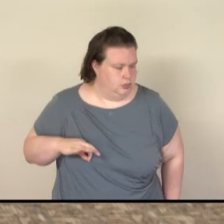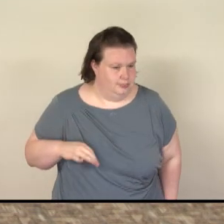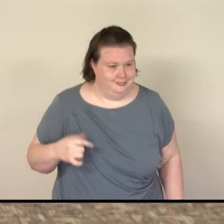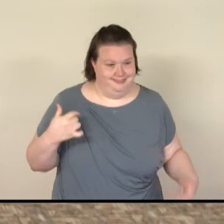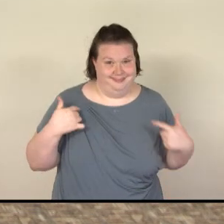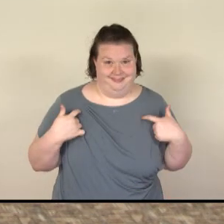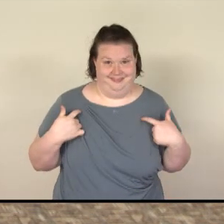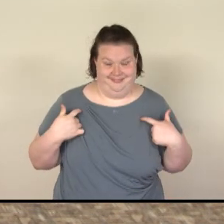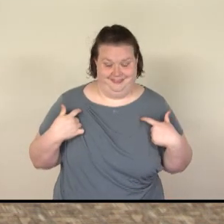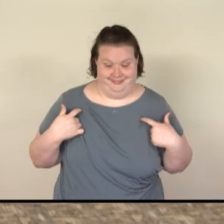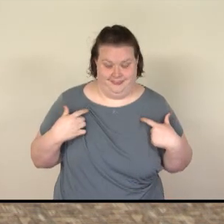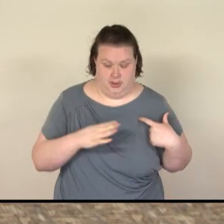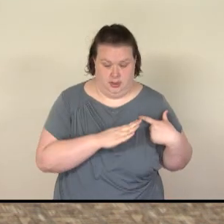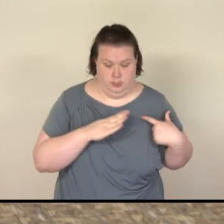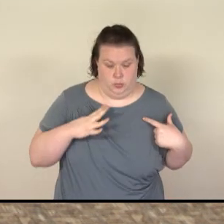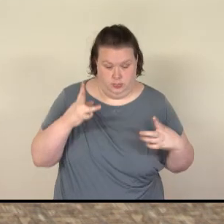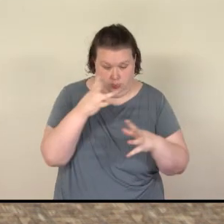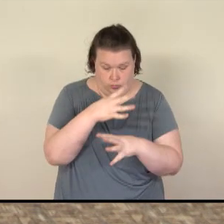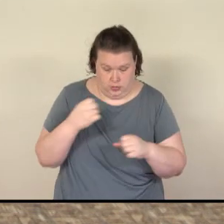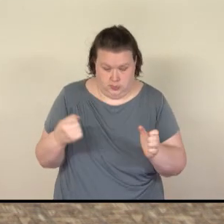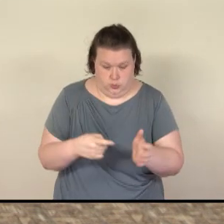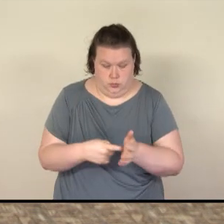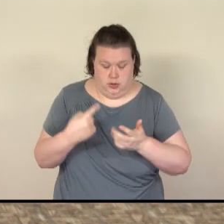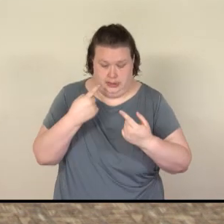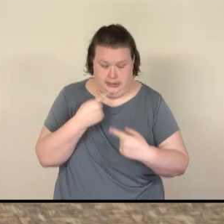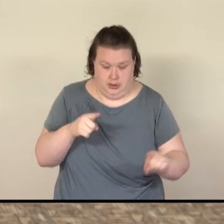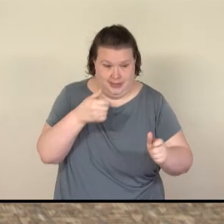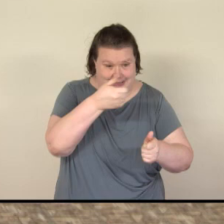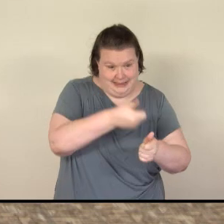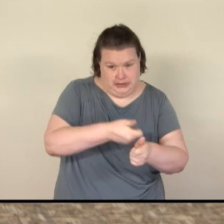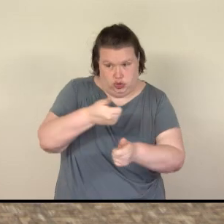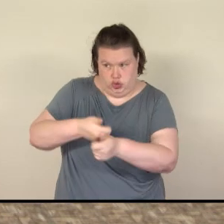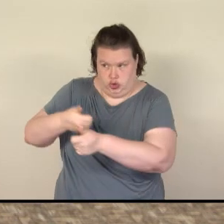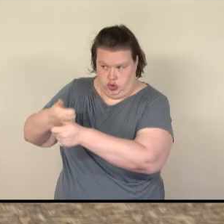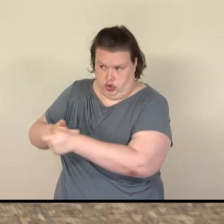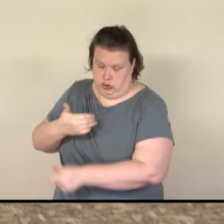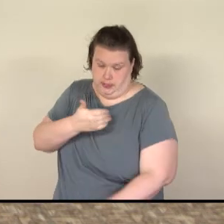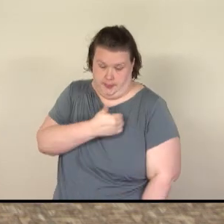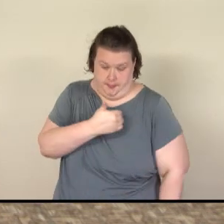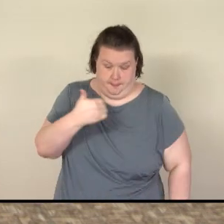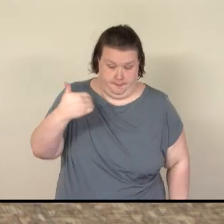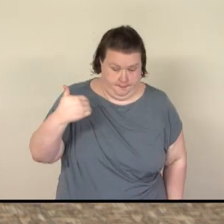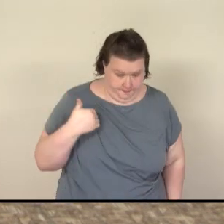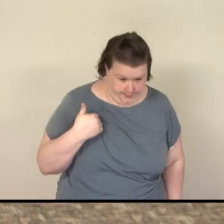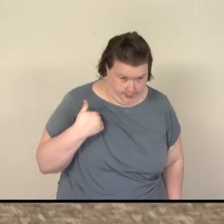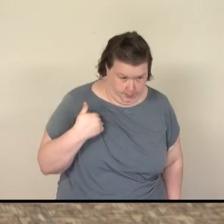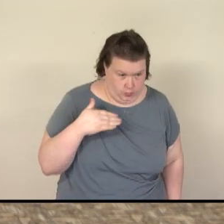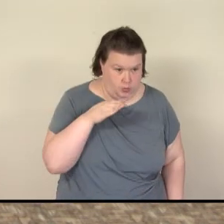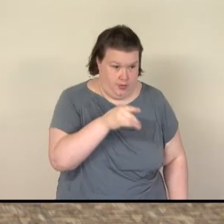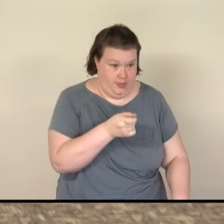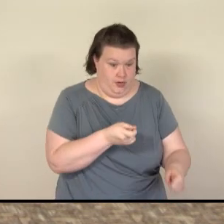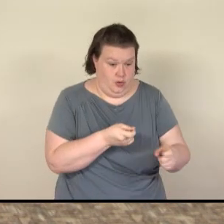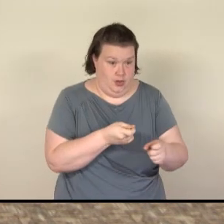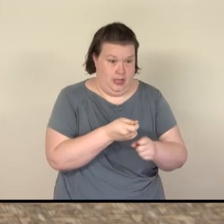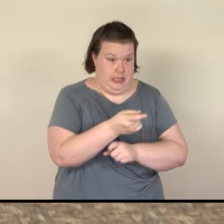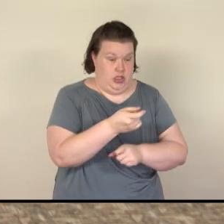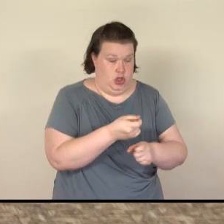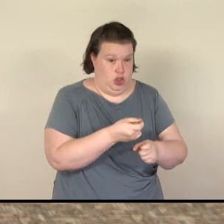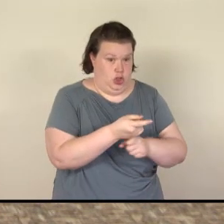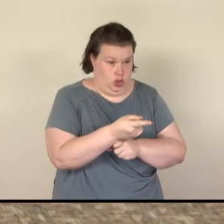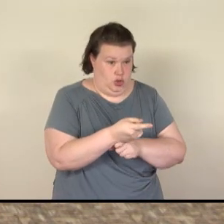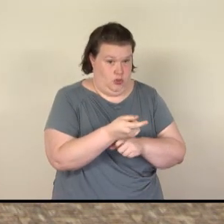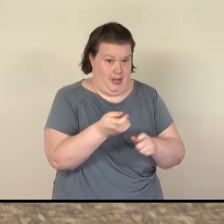is me. As board president, I'm required to announce the name of each member who, as of that member's anniversary or election of appointment to the